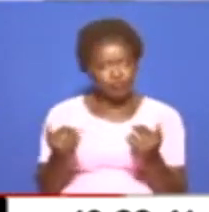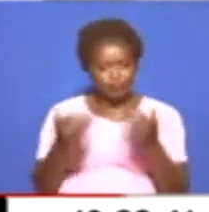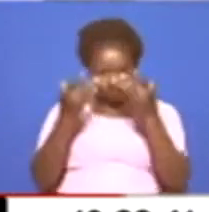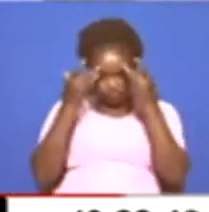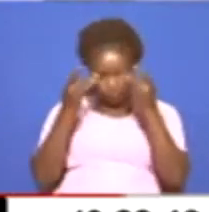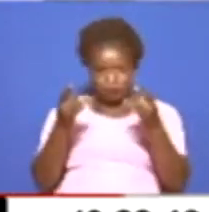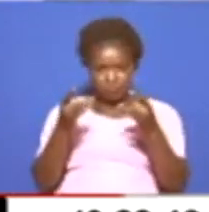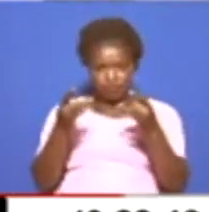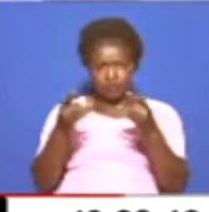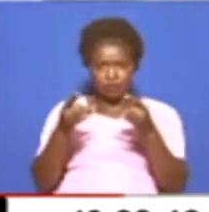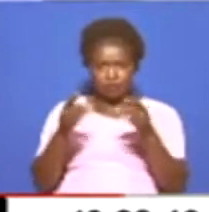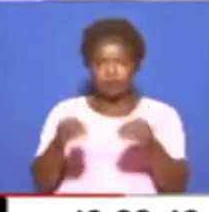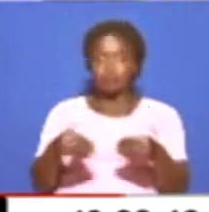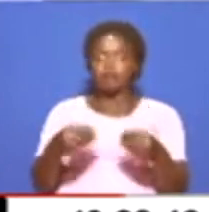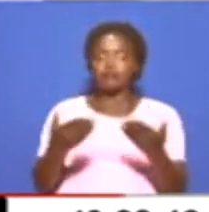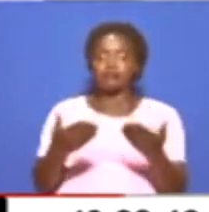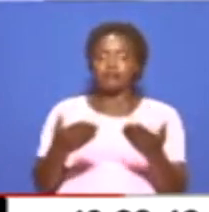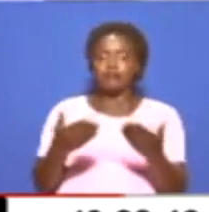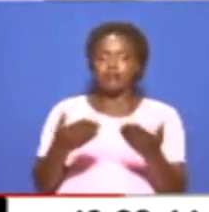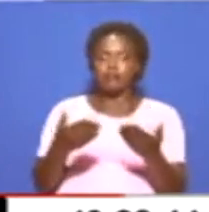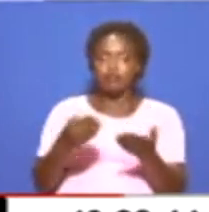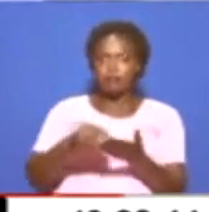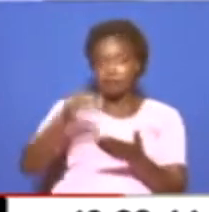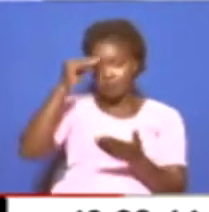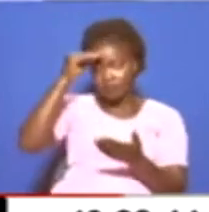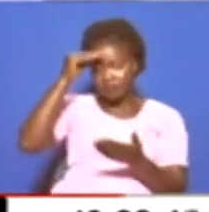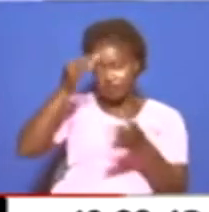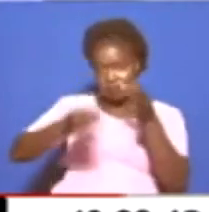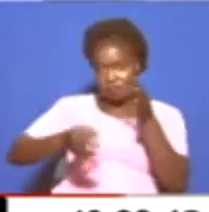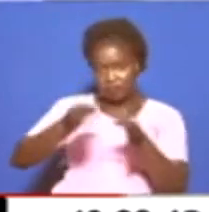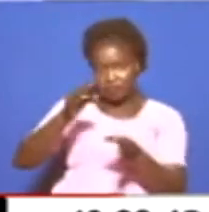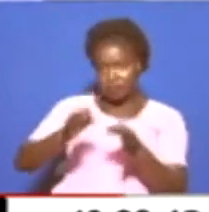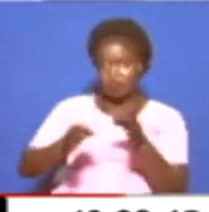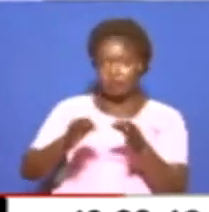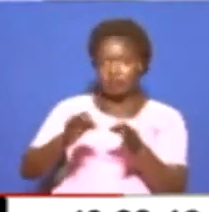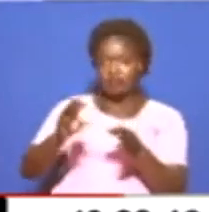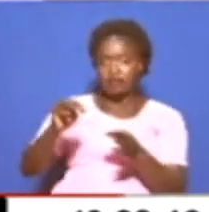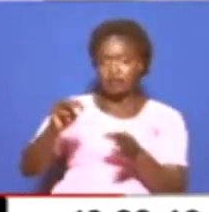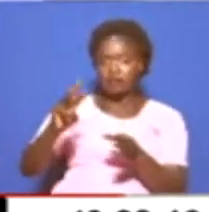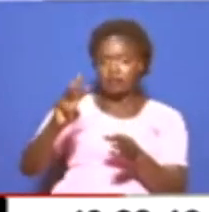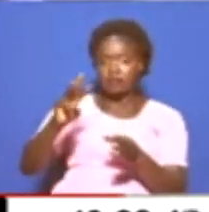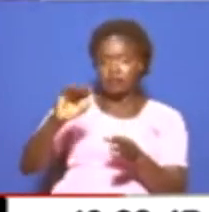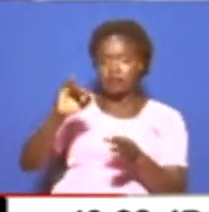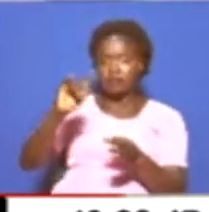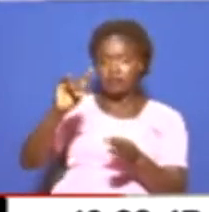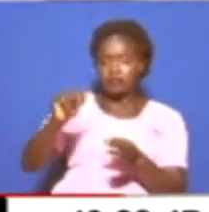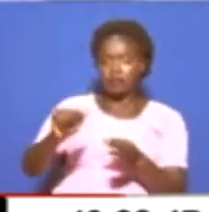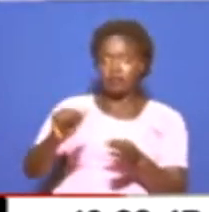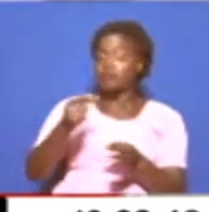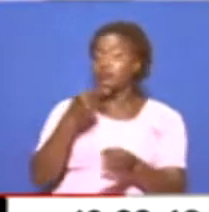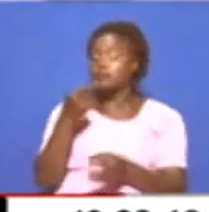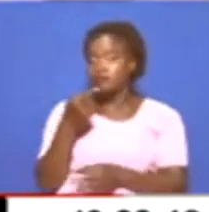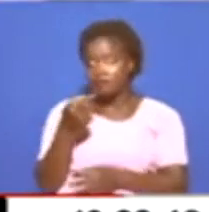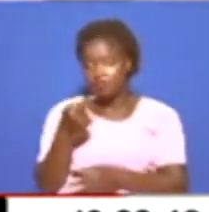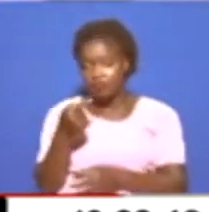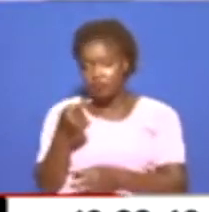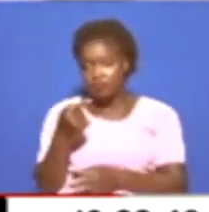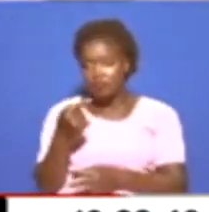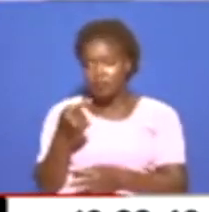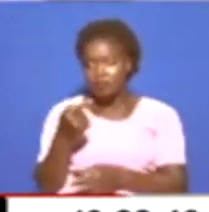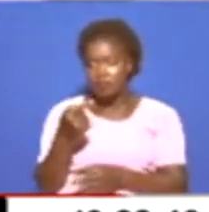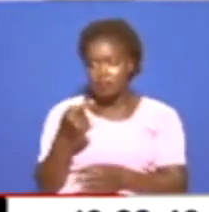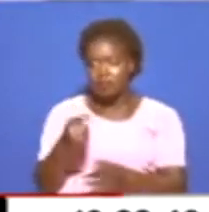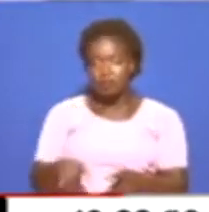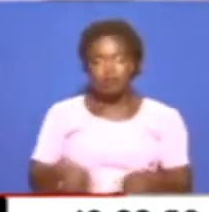was rendered by Learned Justice Chacha Mwita. Mm-hmm. And we are saying that as far as the live